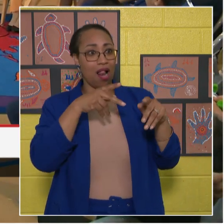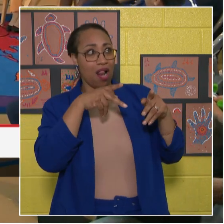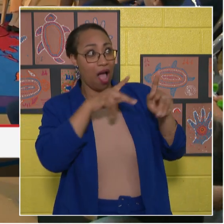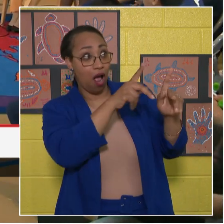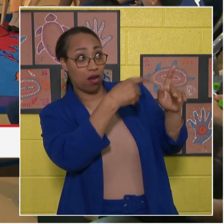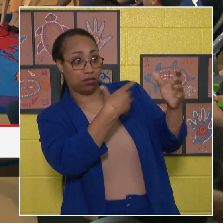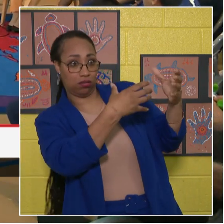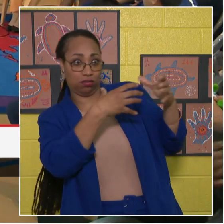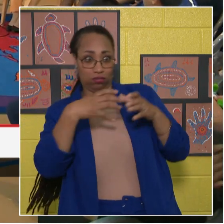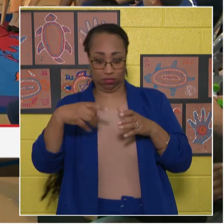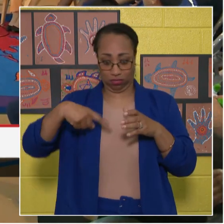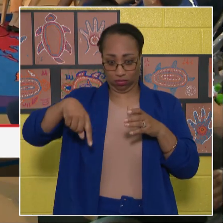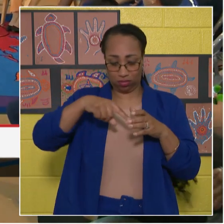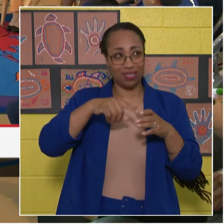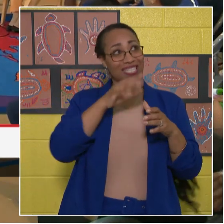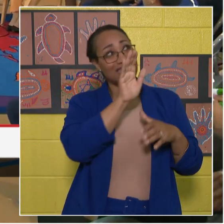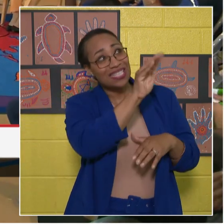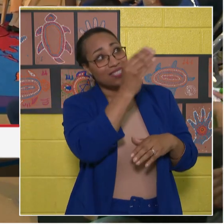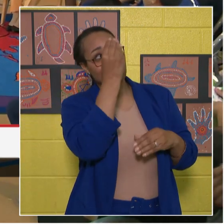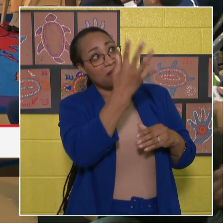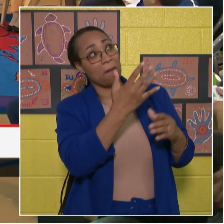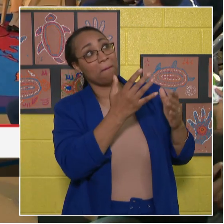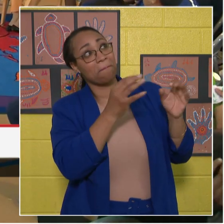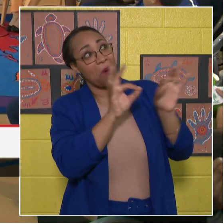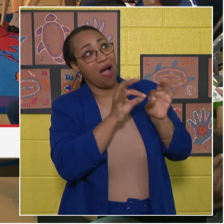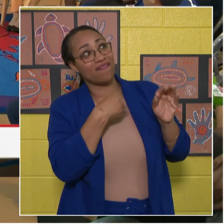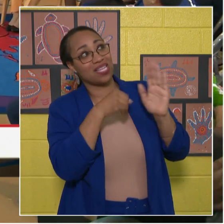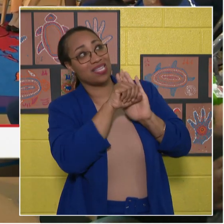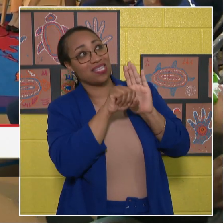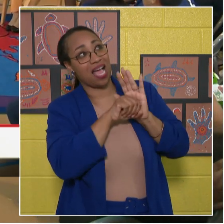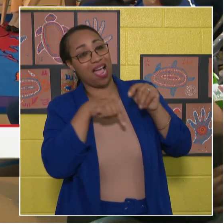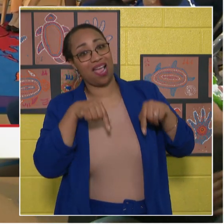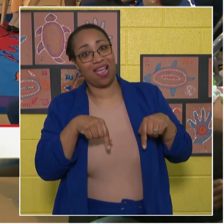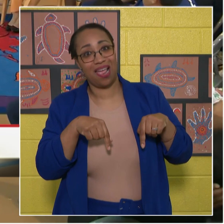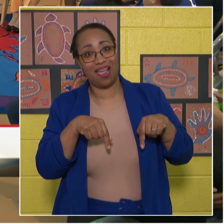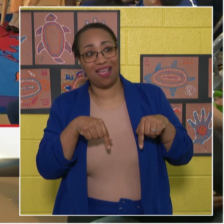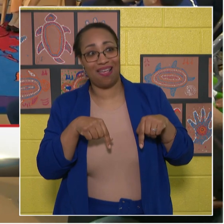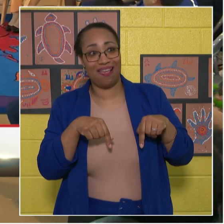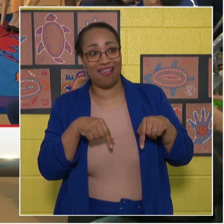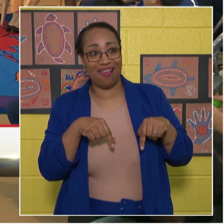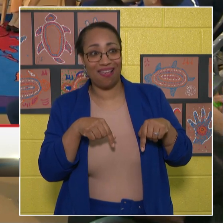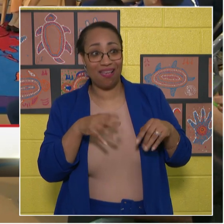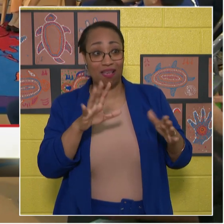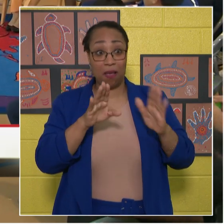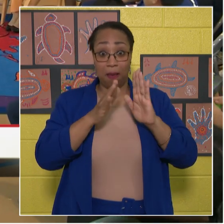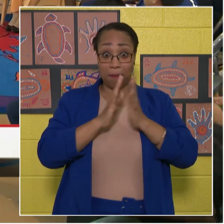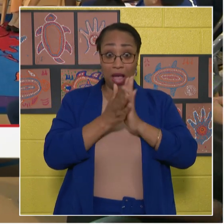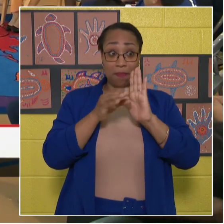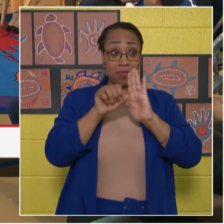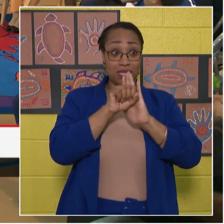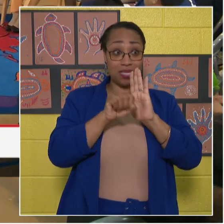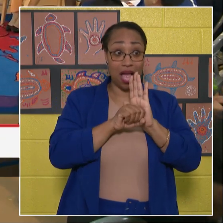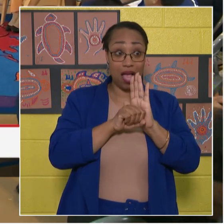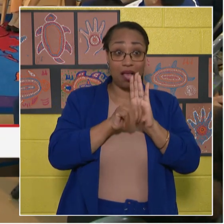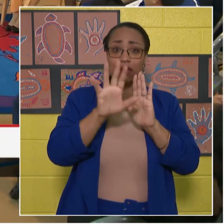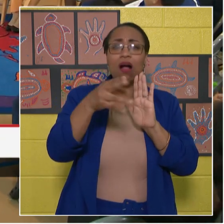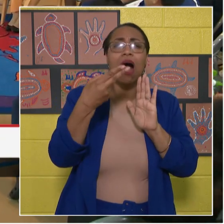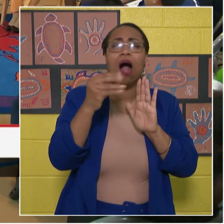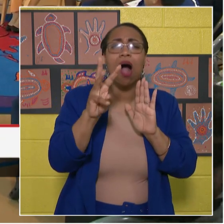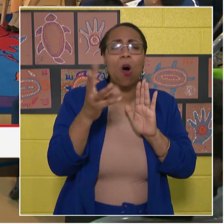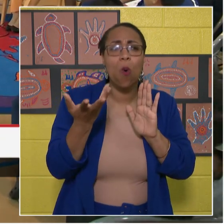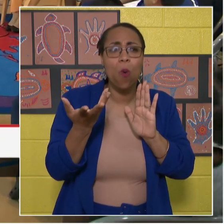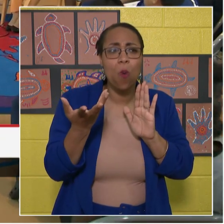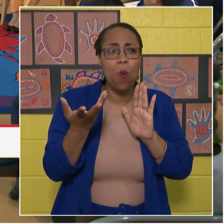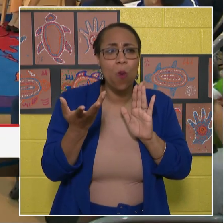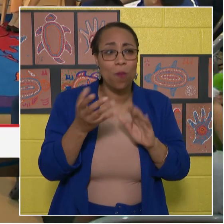the way that can happen is by a law to be approved in the Congress, by the House